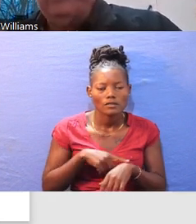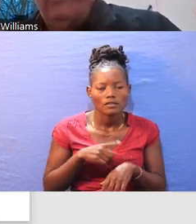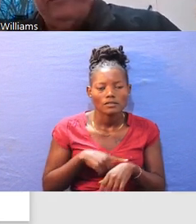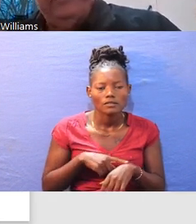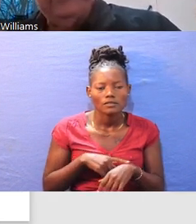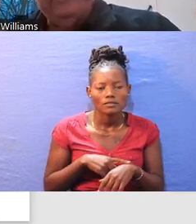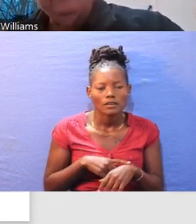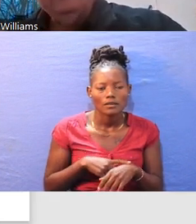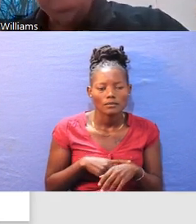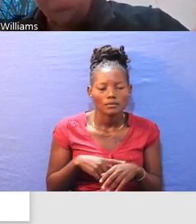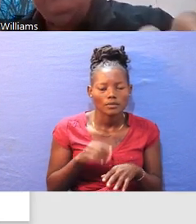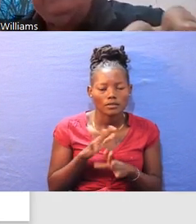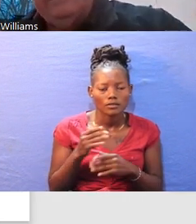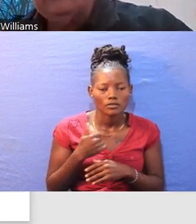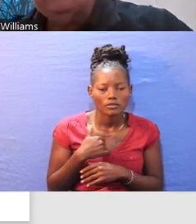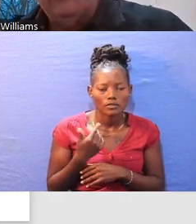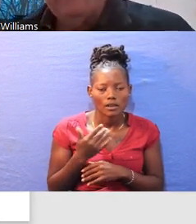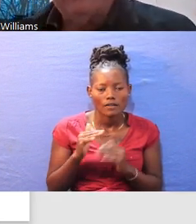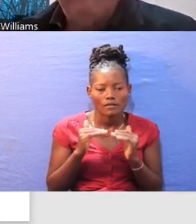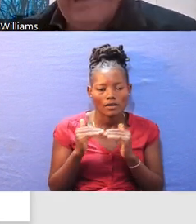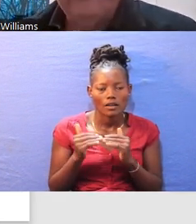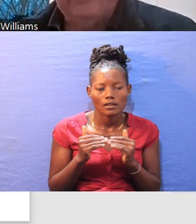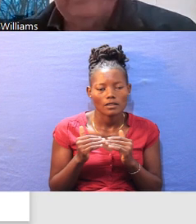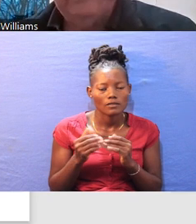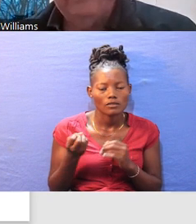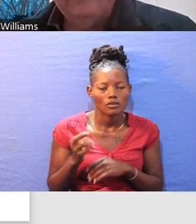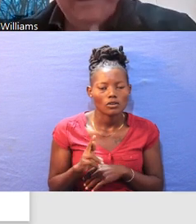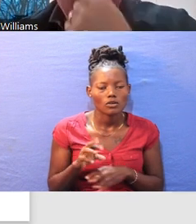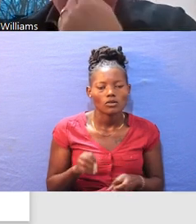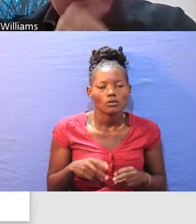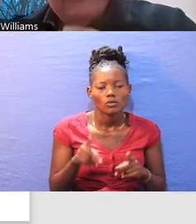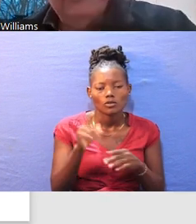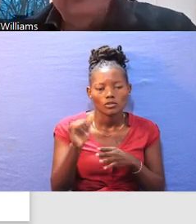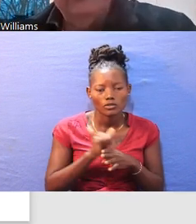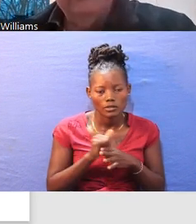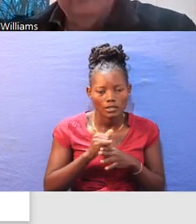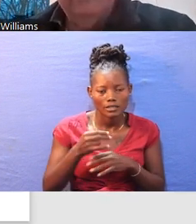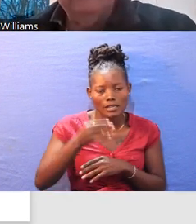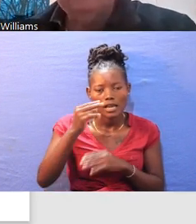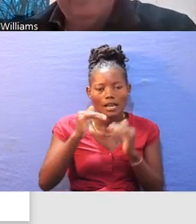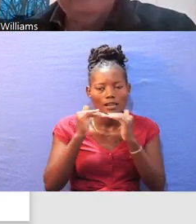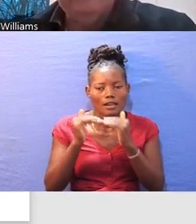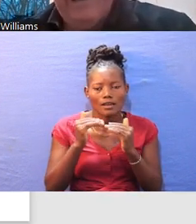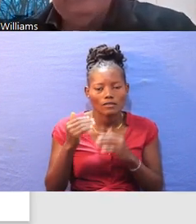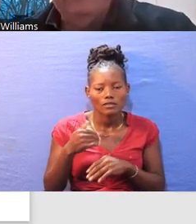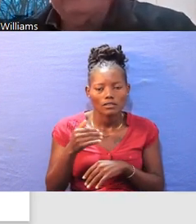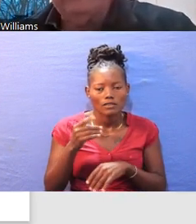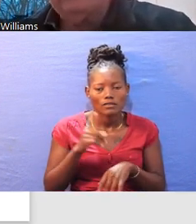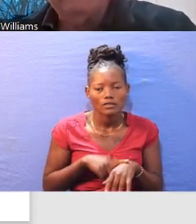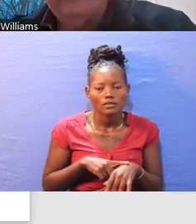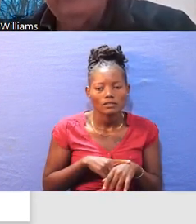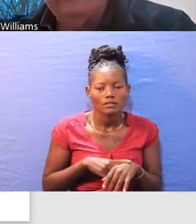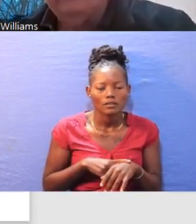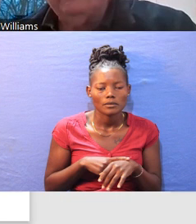need a little more frequency. Beginners don't have the capacity to train at high levels.